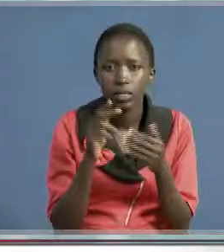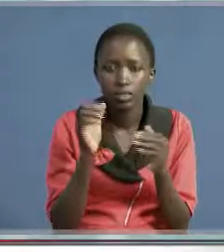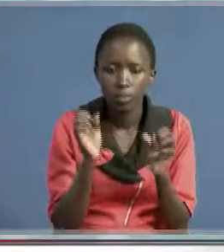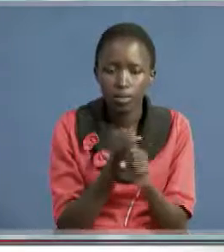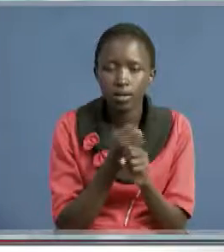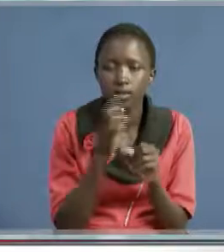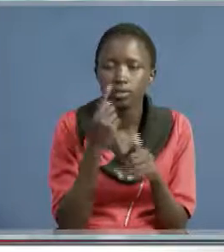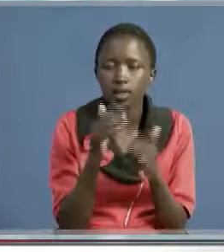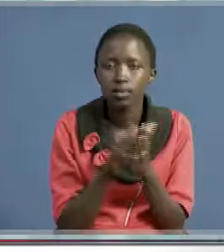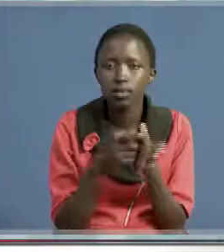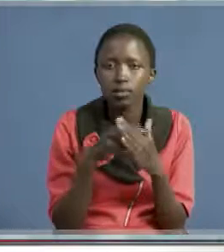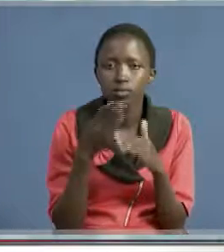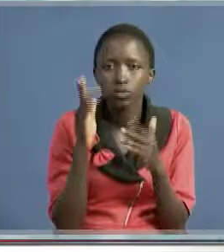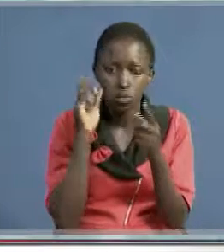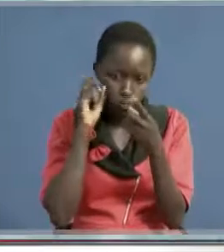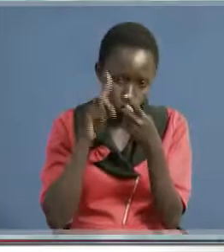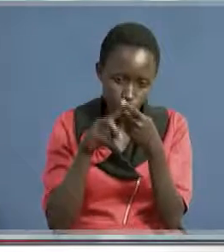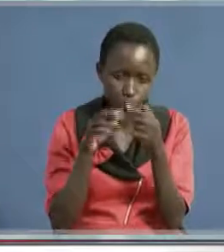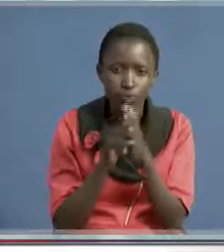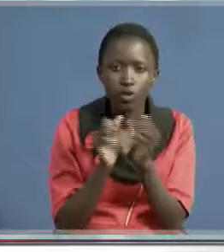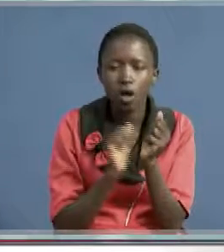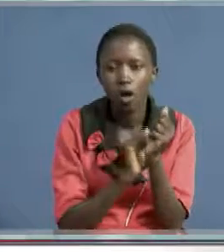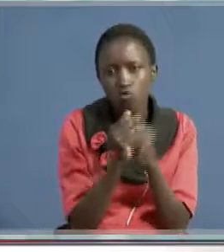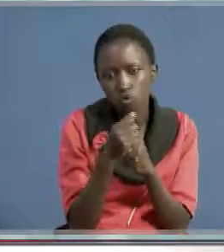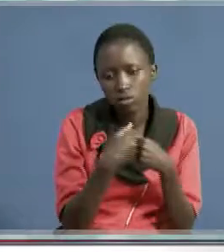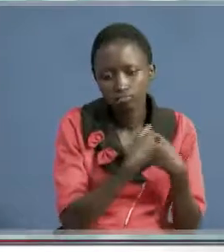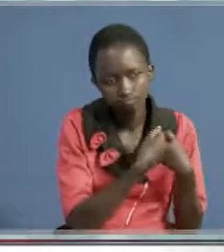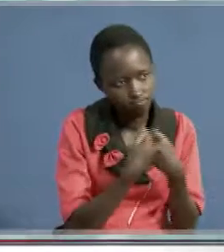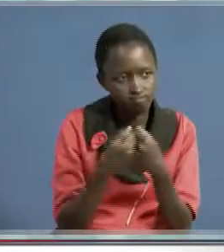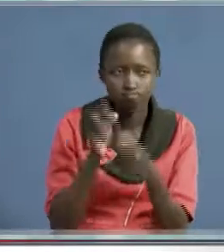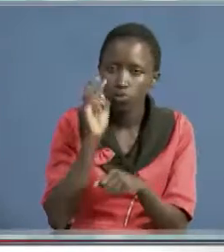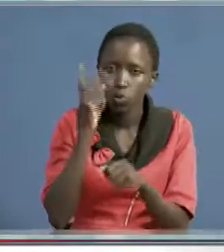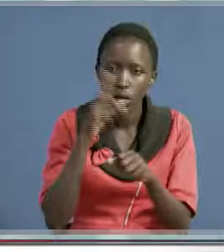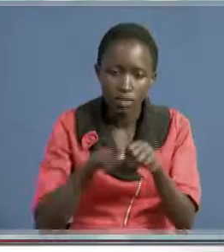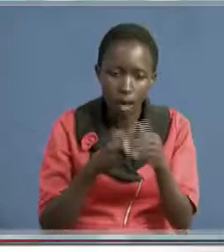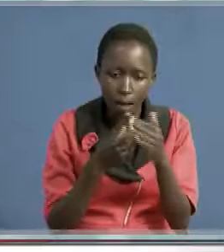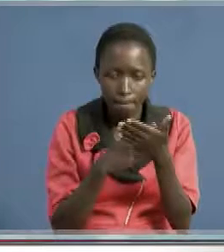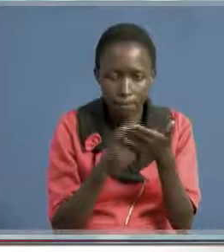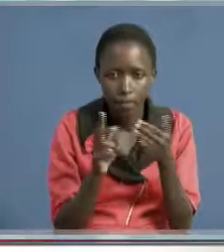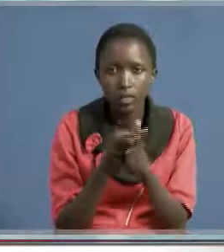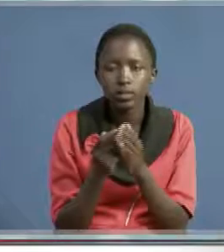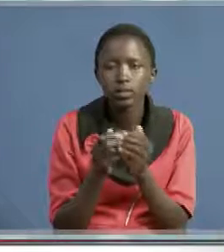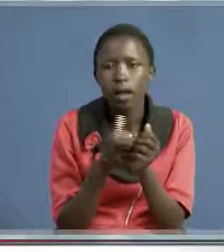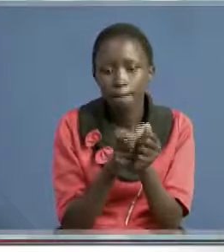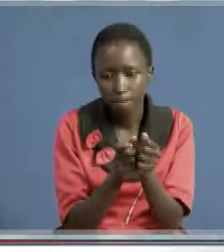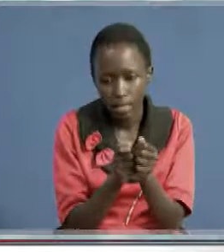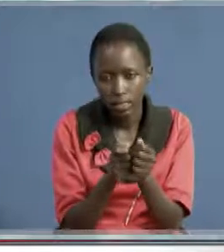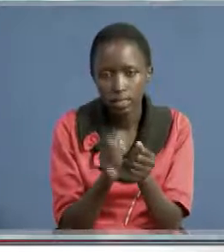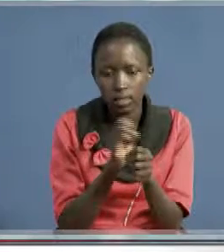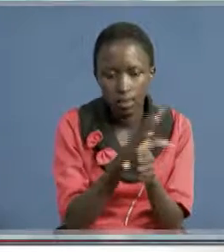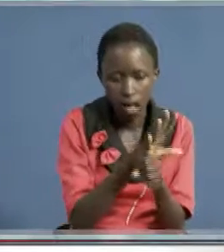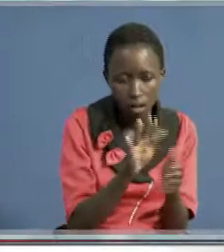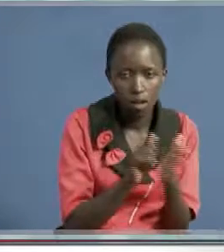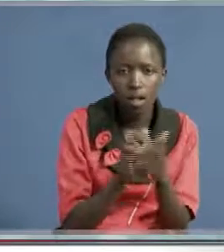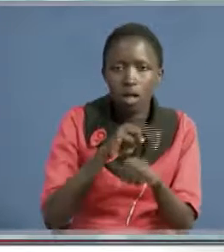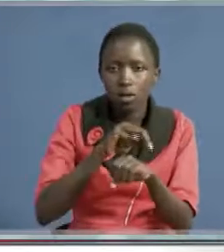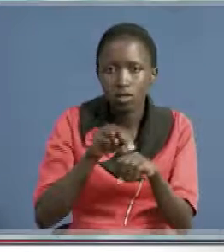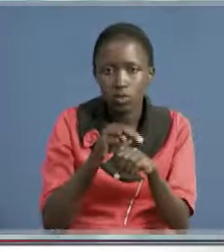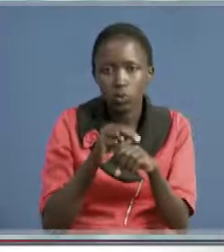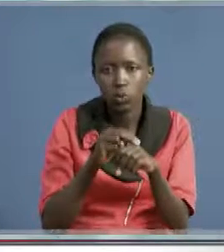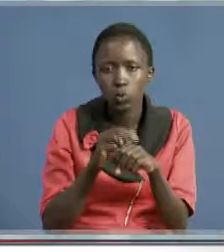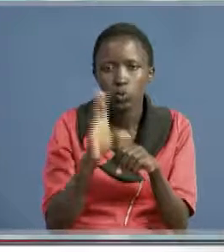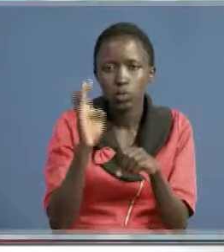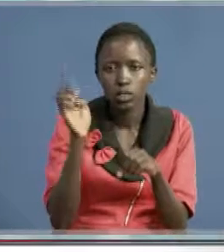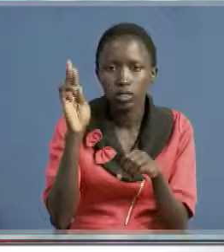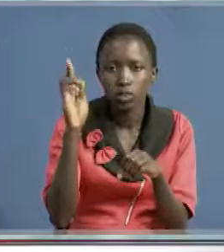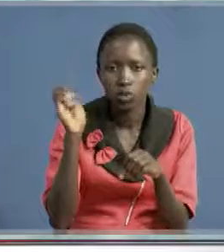Kiunjuri say this is aimed at avoiding the challenges witnessed during the payment of maize suppliers to the National Cereals and